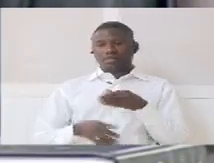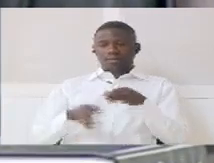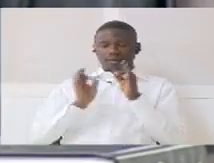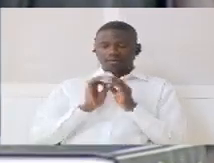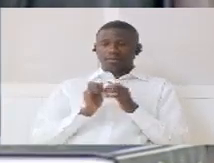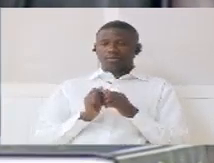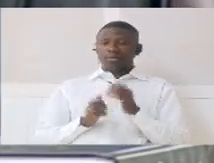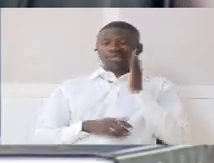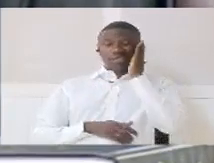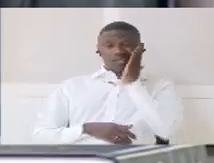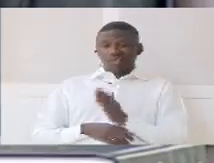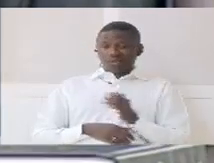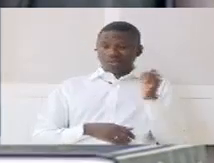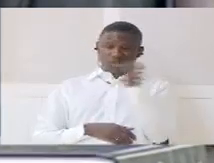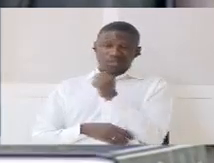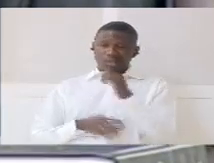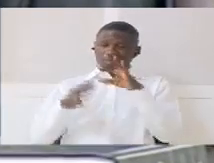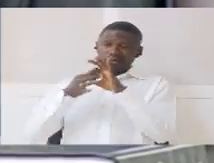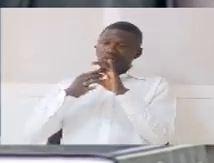Crime Unit. They took me to Serious Crime